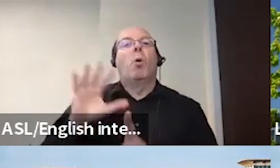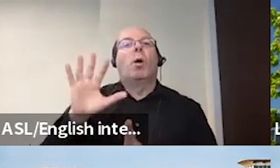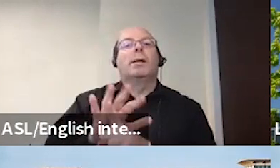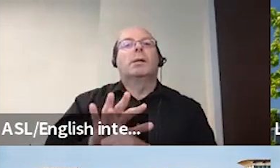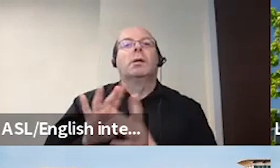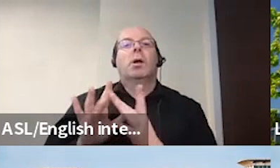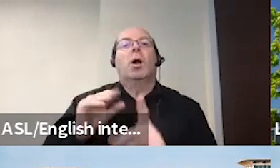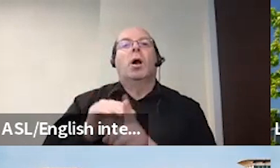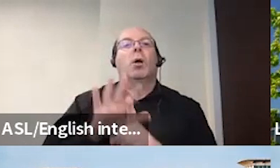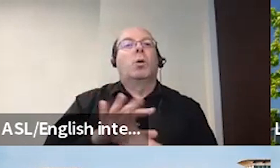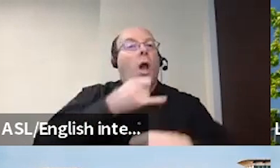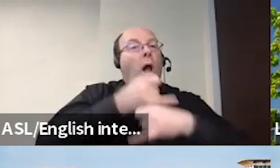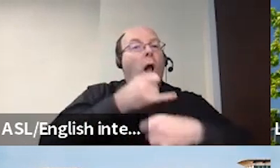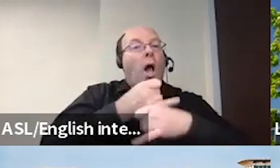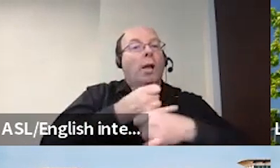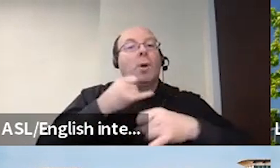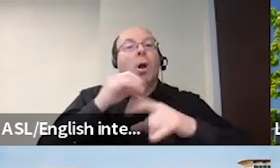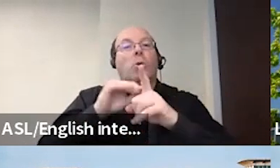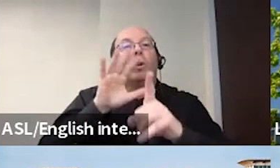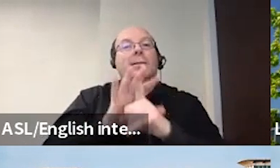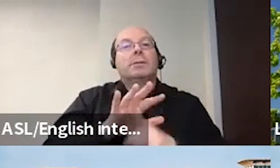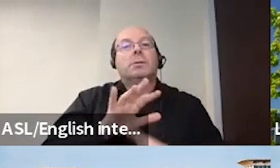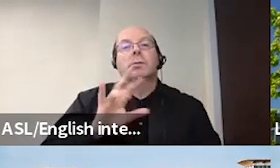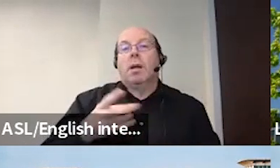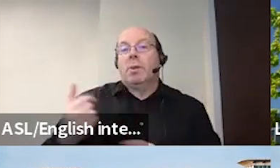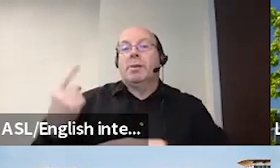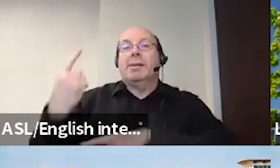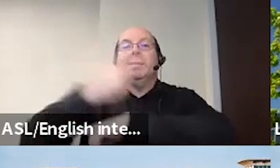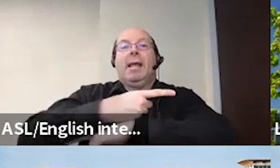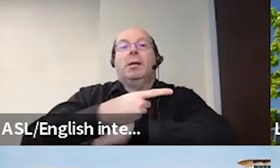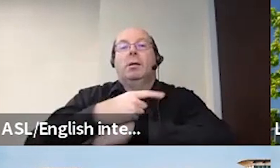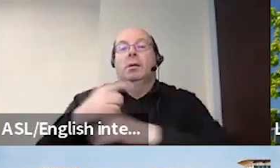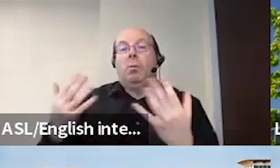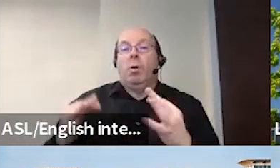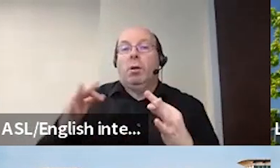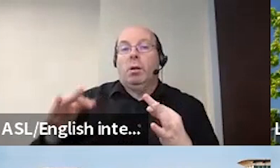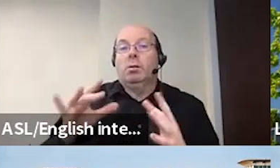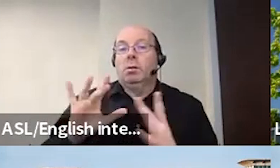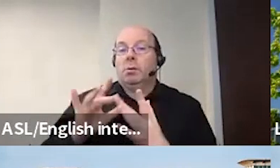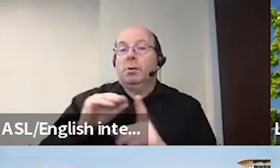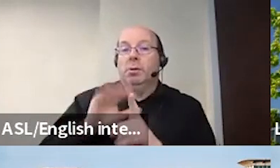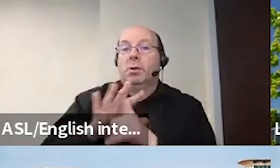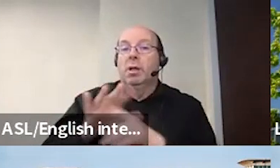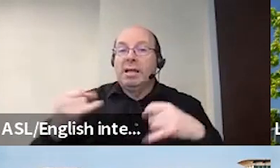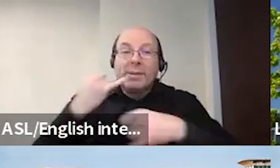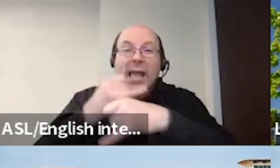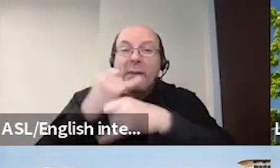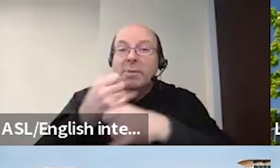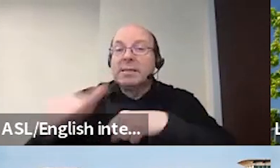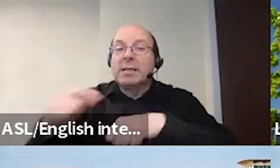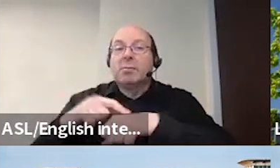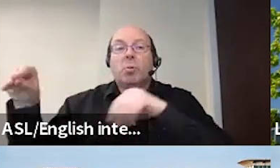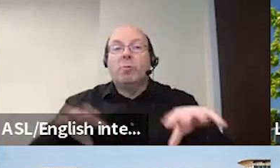absence from the on-campus orientation on the 7th. Is there another date I must wait for, or would I be able to come to campus at any time?